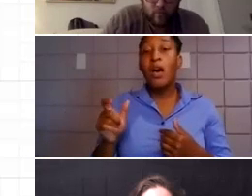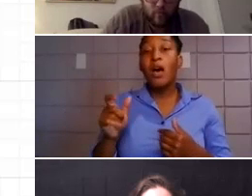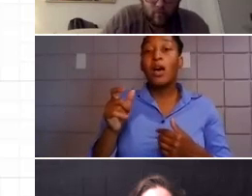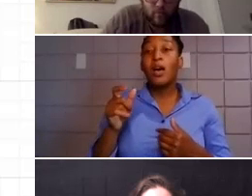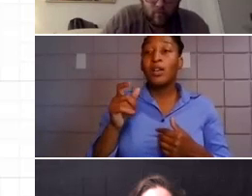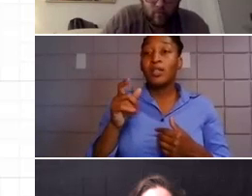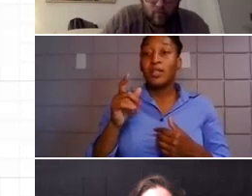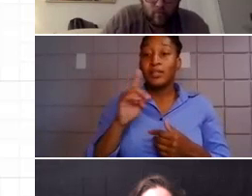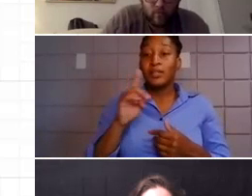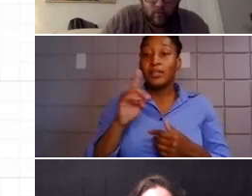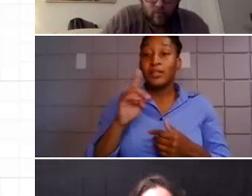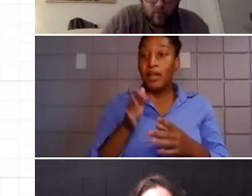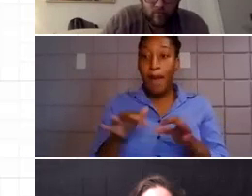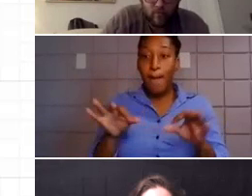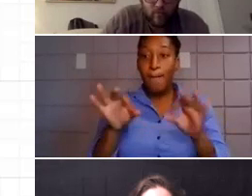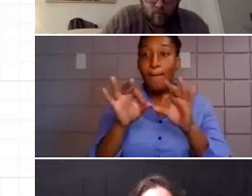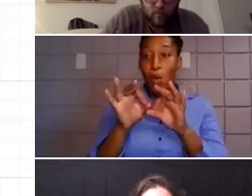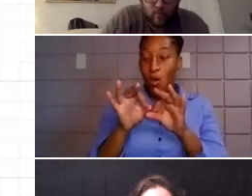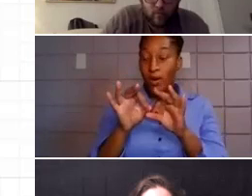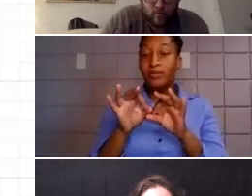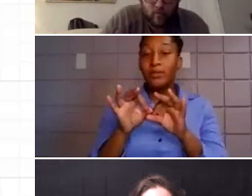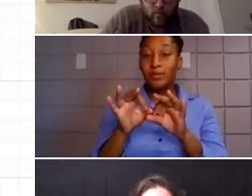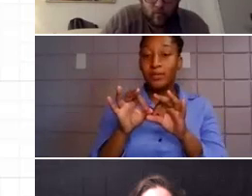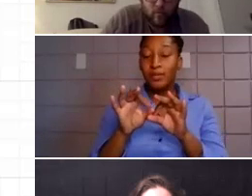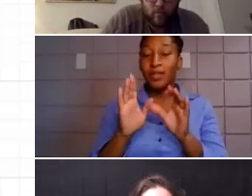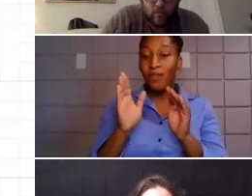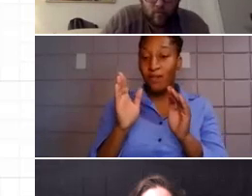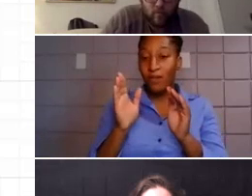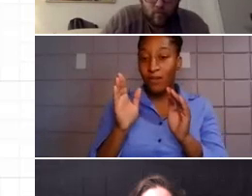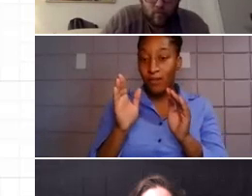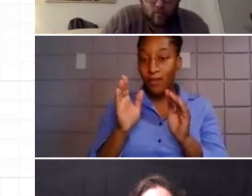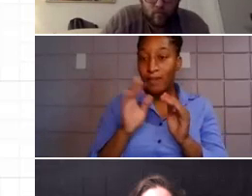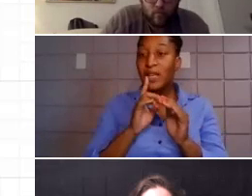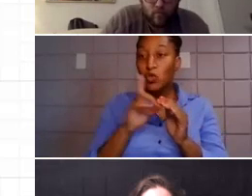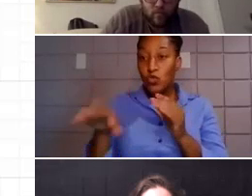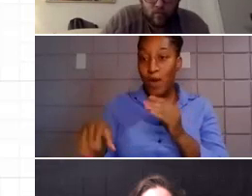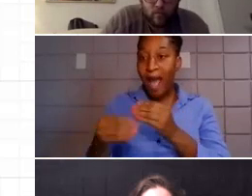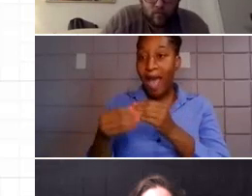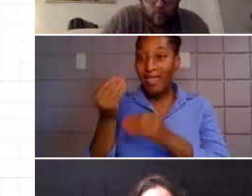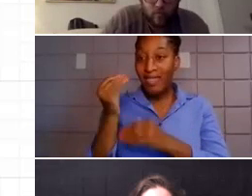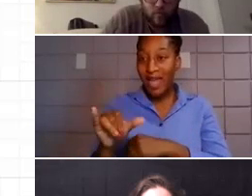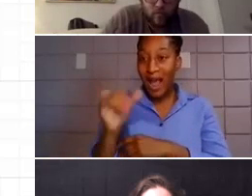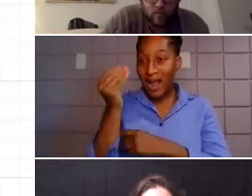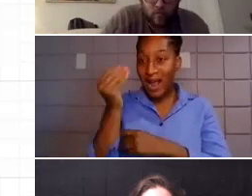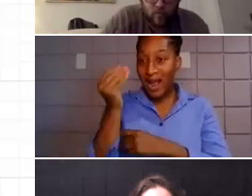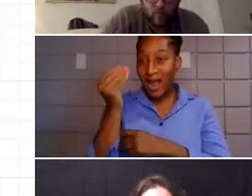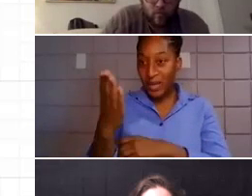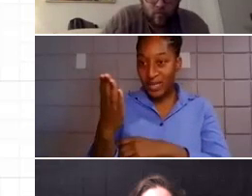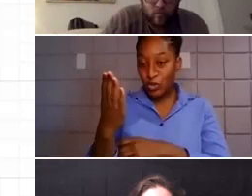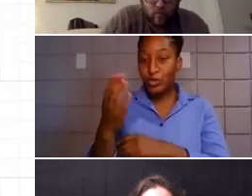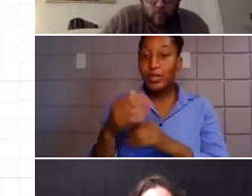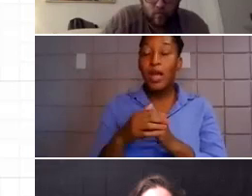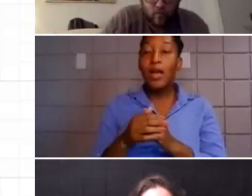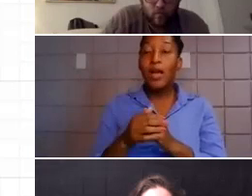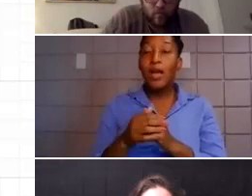gonna, you know, invest time doing that because we can just round off the two decimal places and